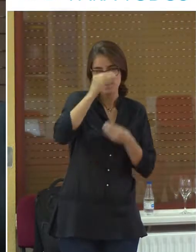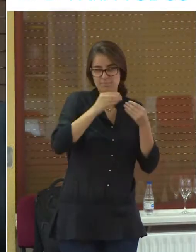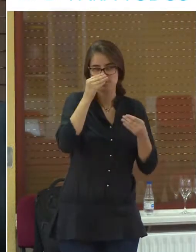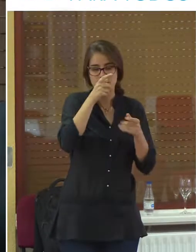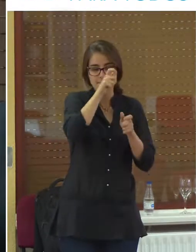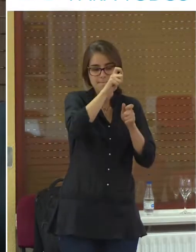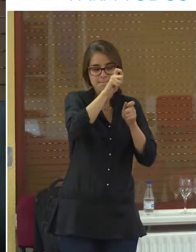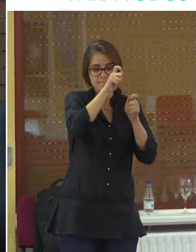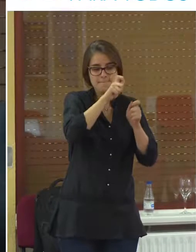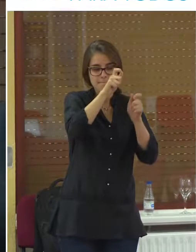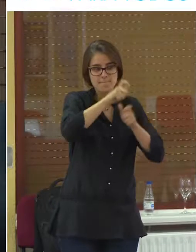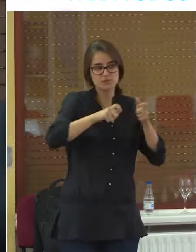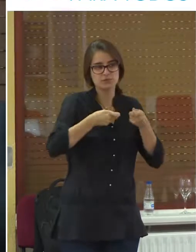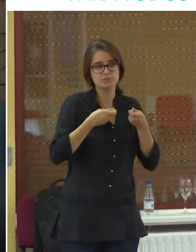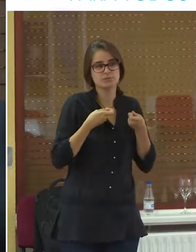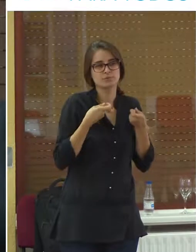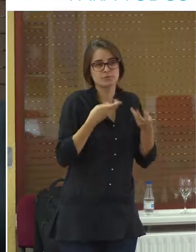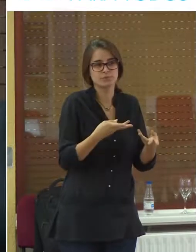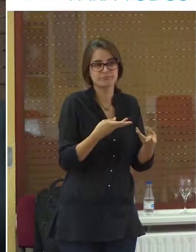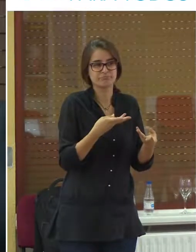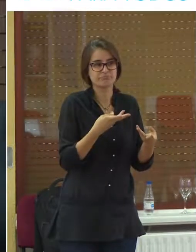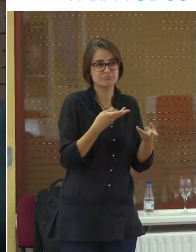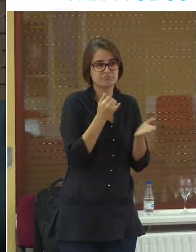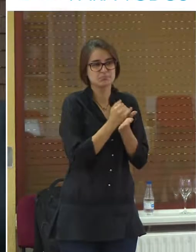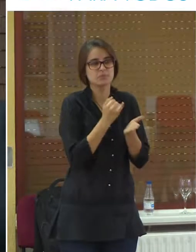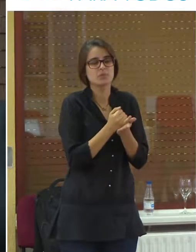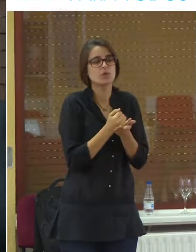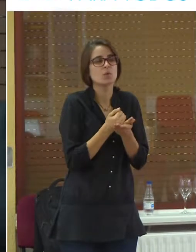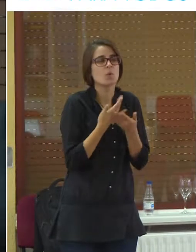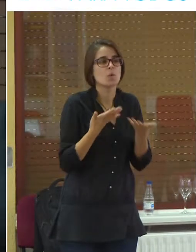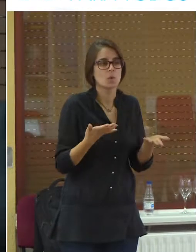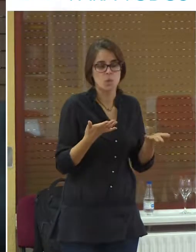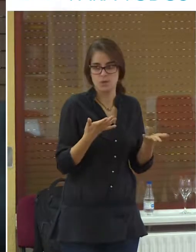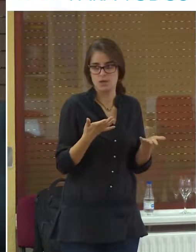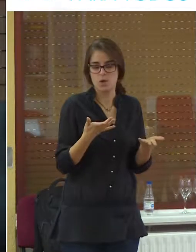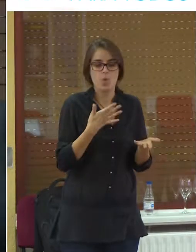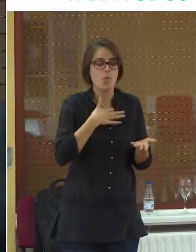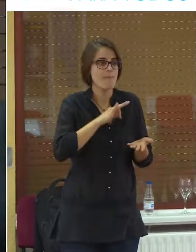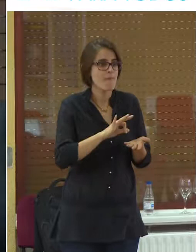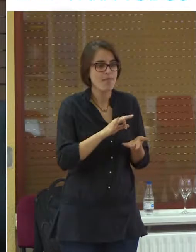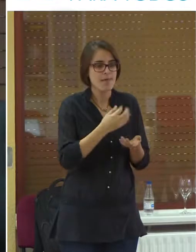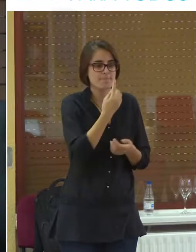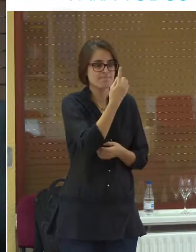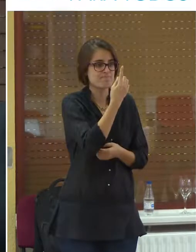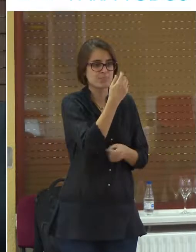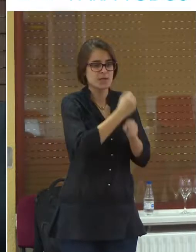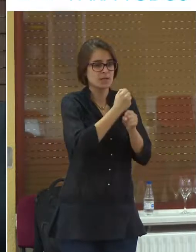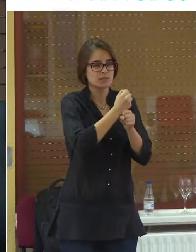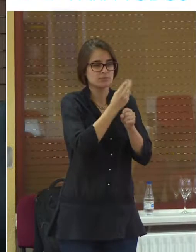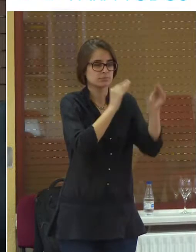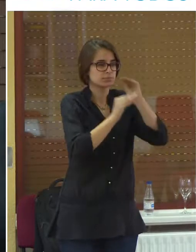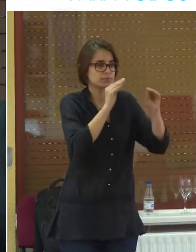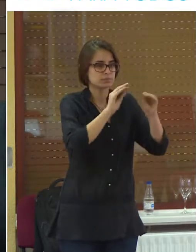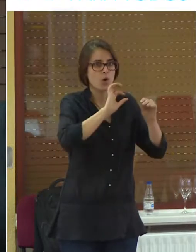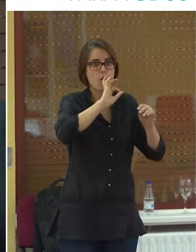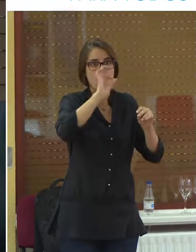what number of persons you've established as being necessary. There are all sorts